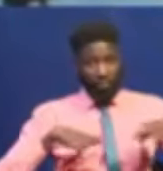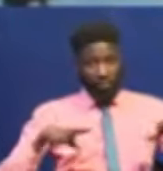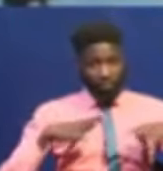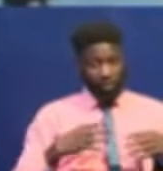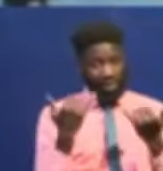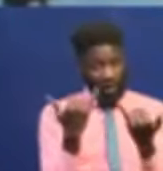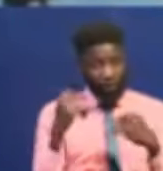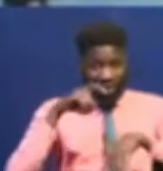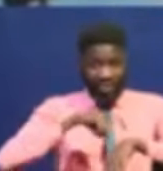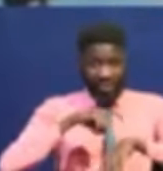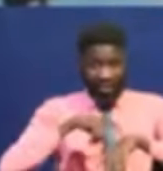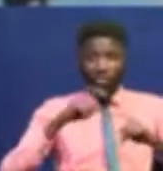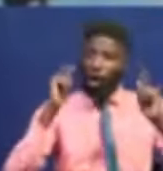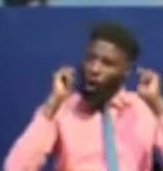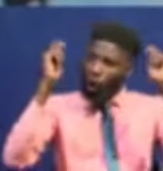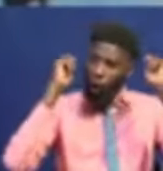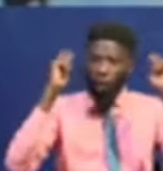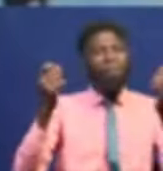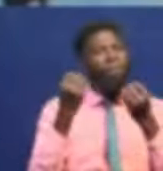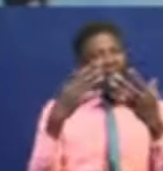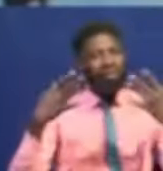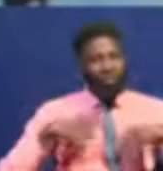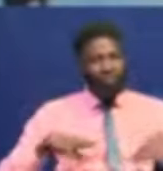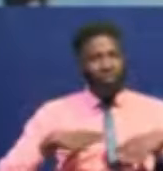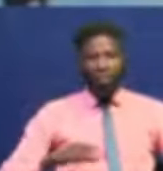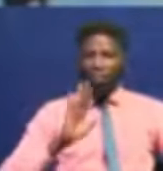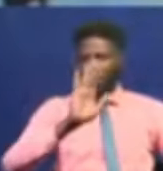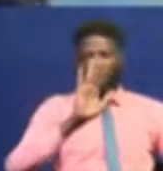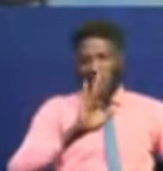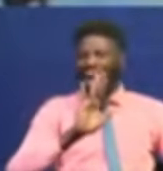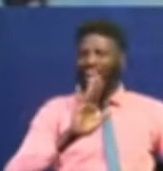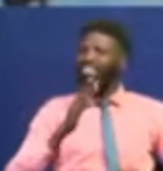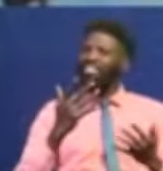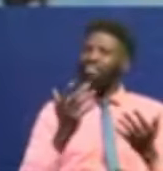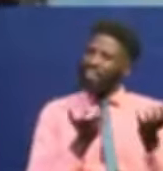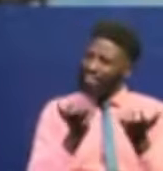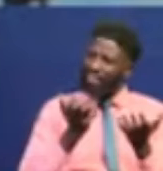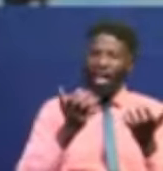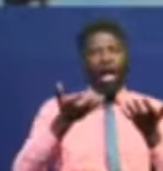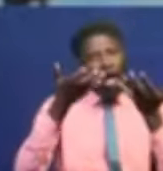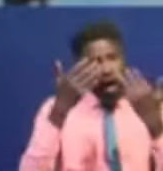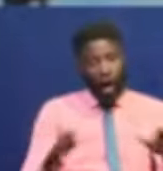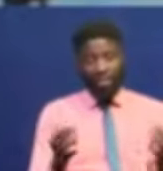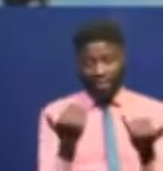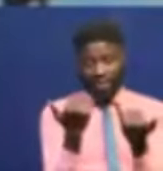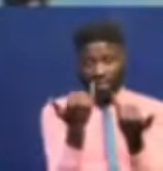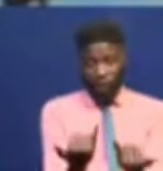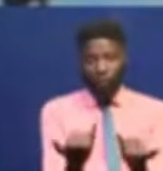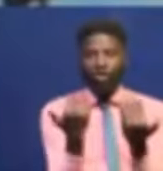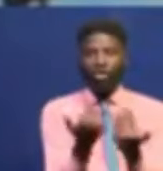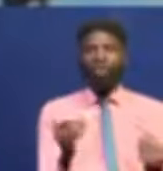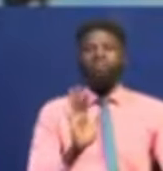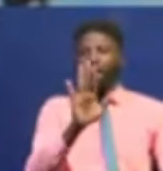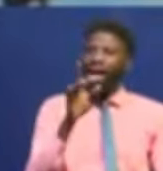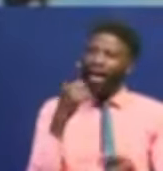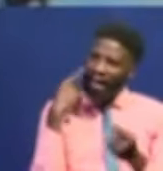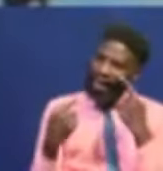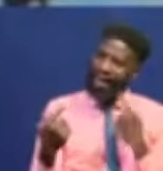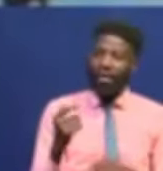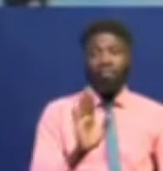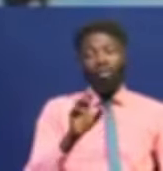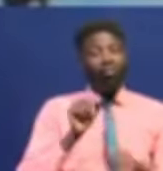in this demonstration that have lost livelihoods, that today their children are crying. Today